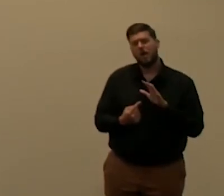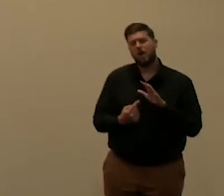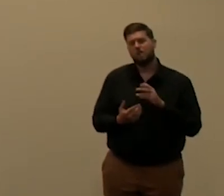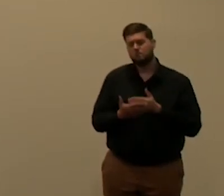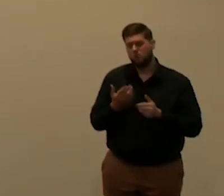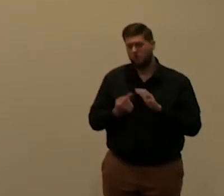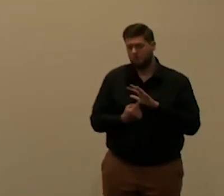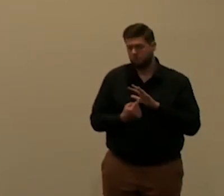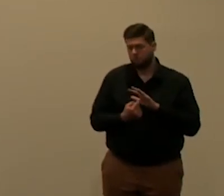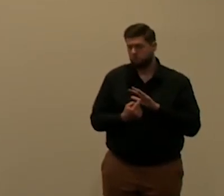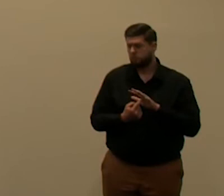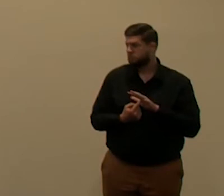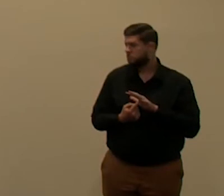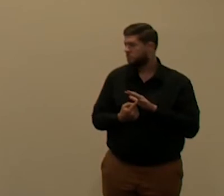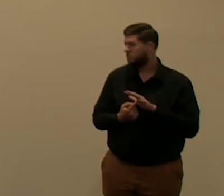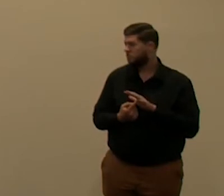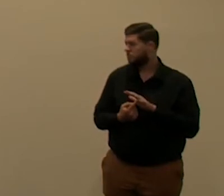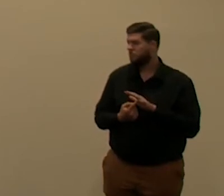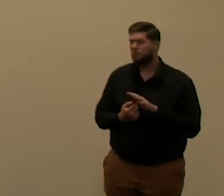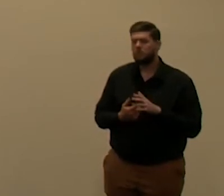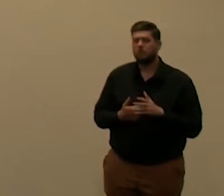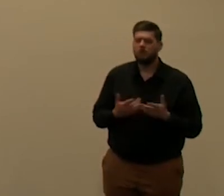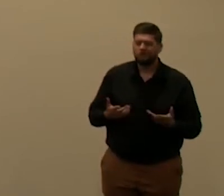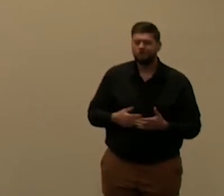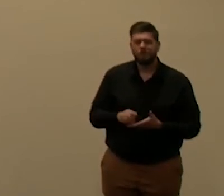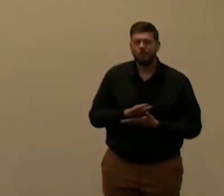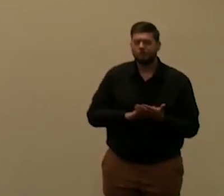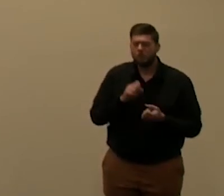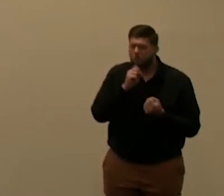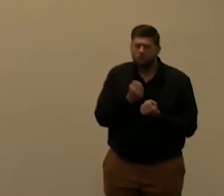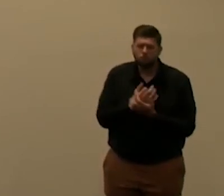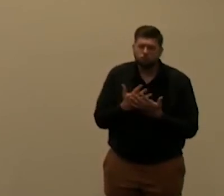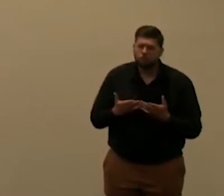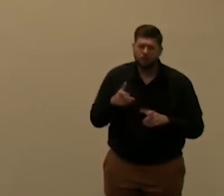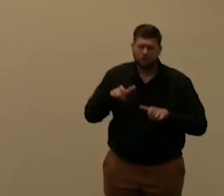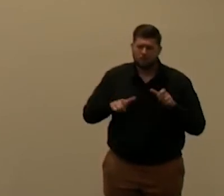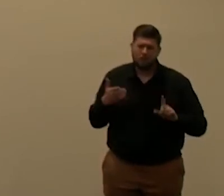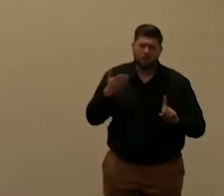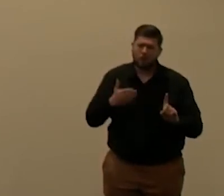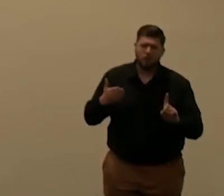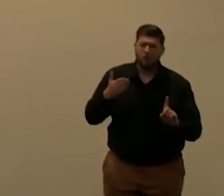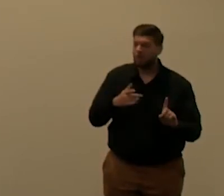then yeah, you will have overly large meetings, which is not a good thing. So there's this thing called an